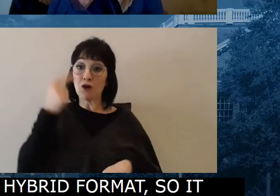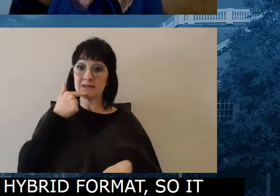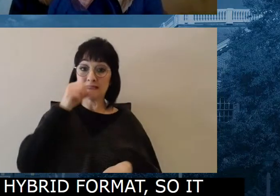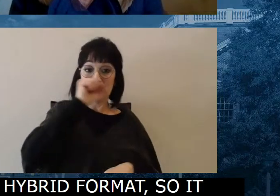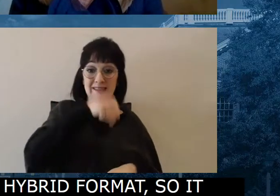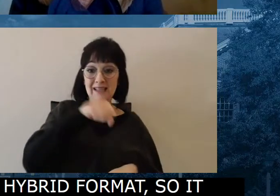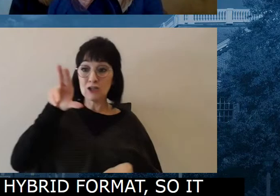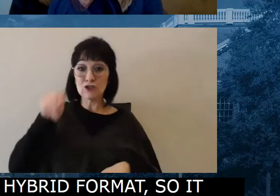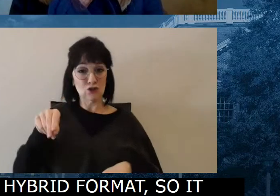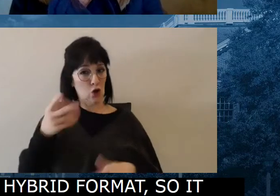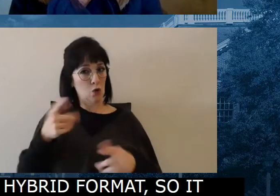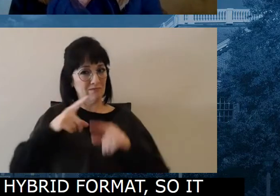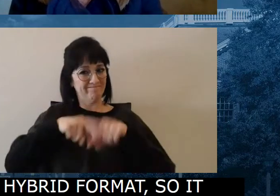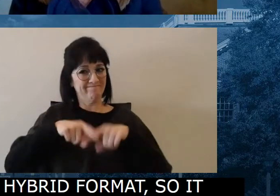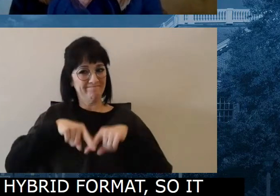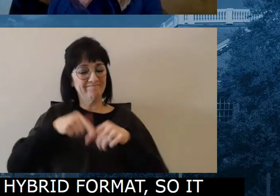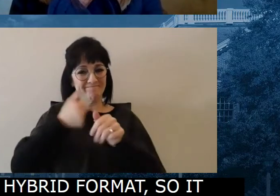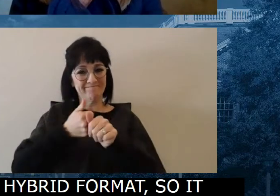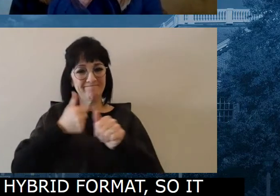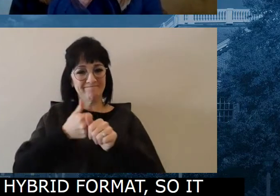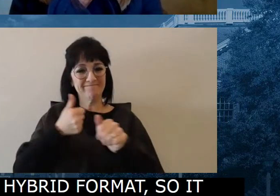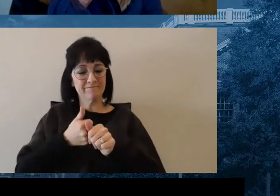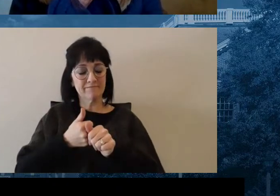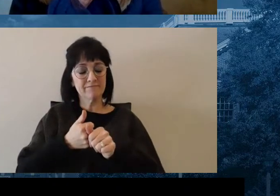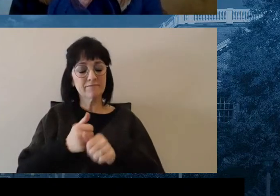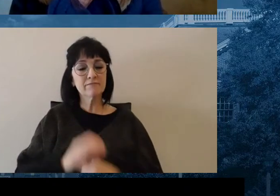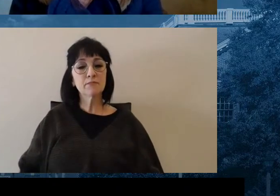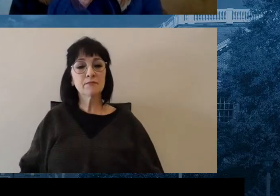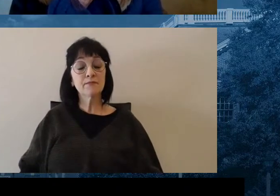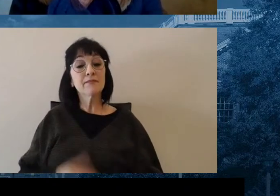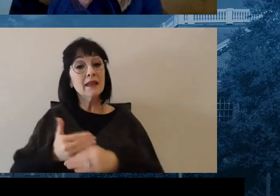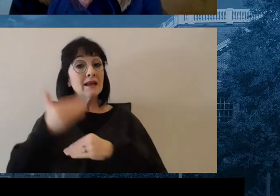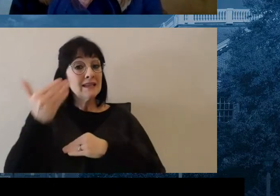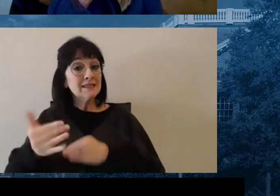All right, next we'll go to Amy Cherry at WDEL.